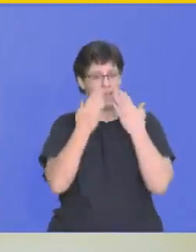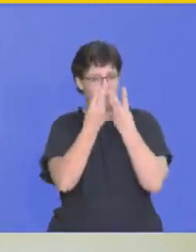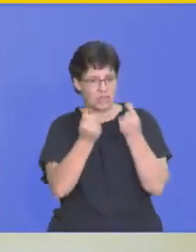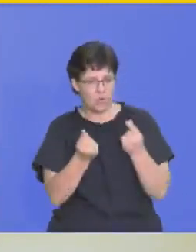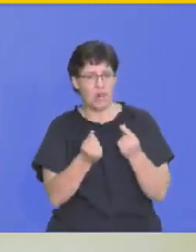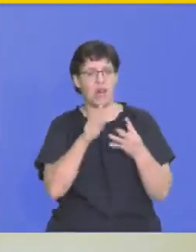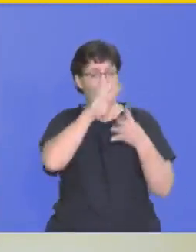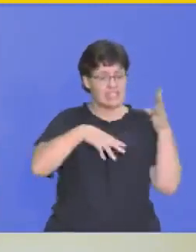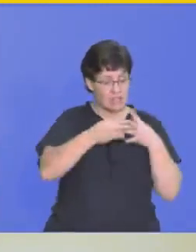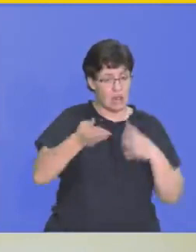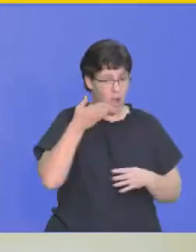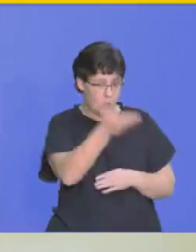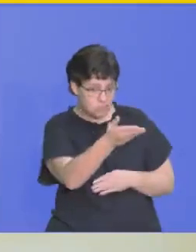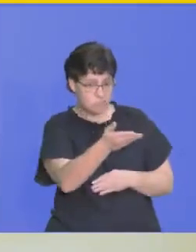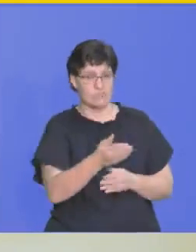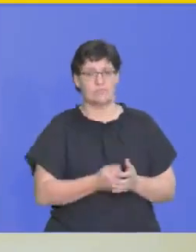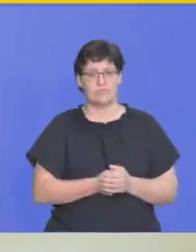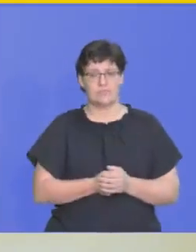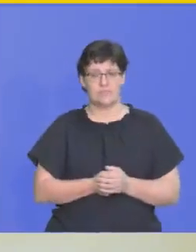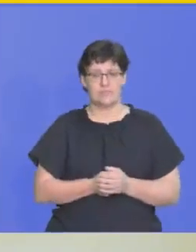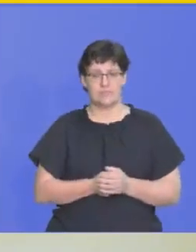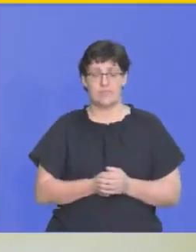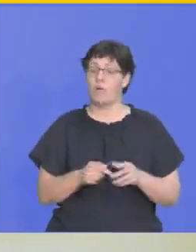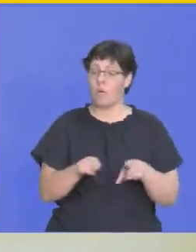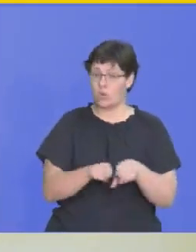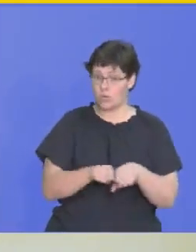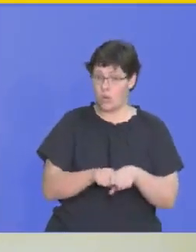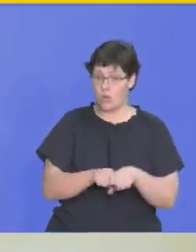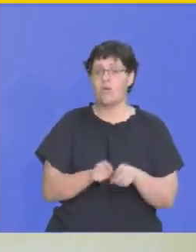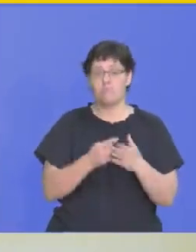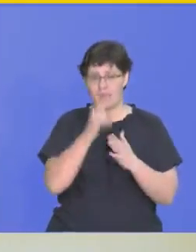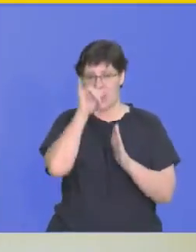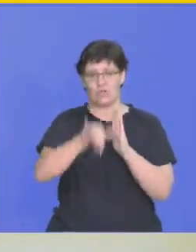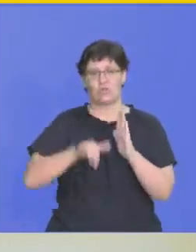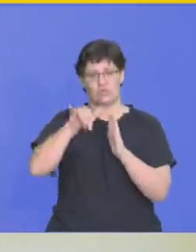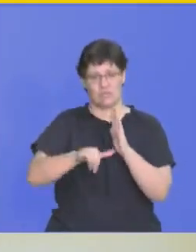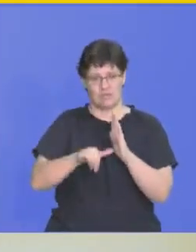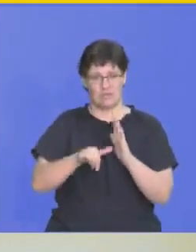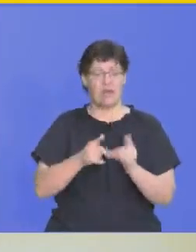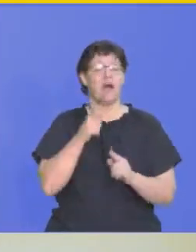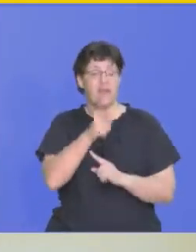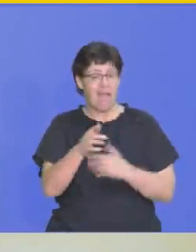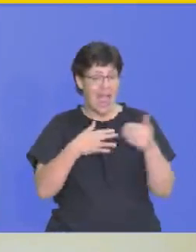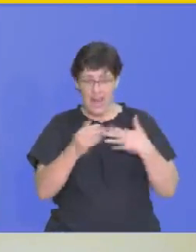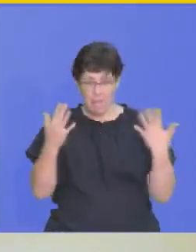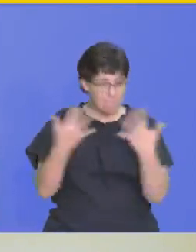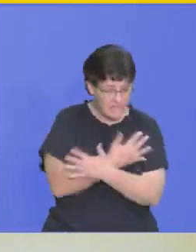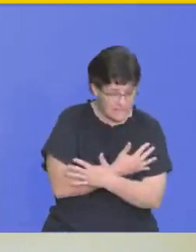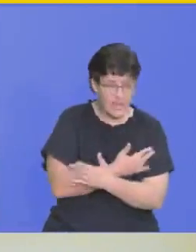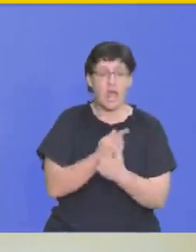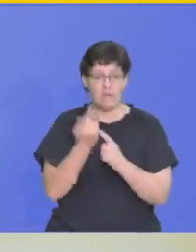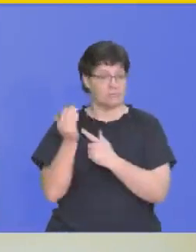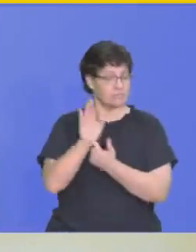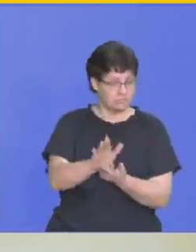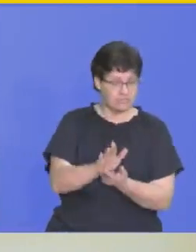www.wazamatrix.co.za to get all of the study material and the schedule available on that website. Also, subscribe to our YouTube channel. If there's